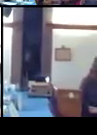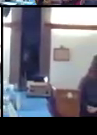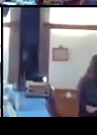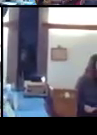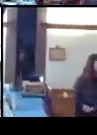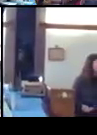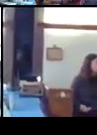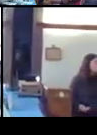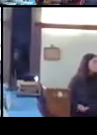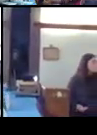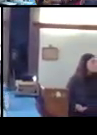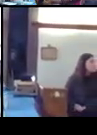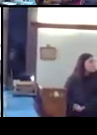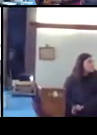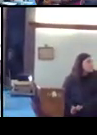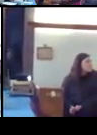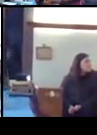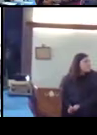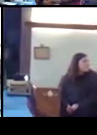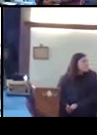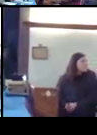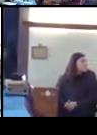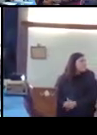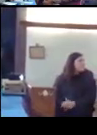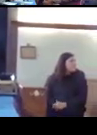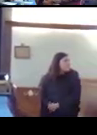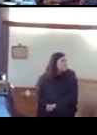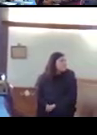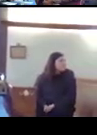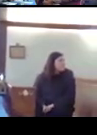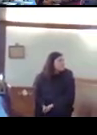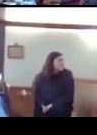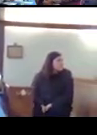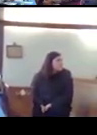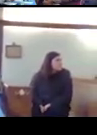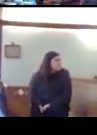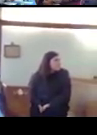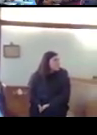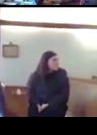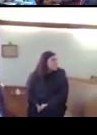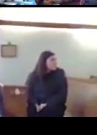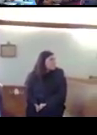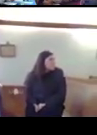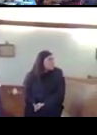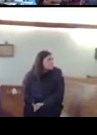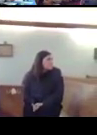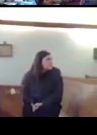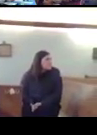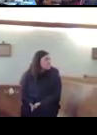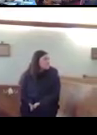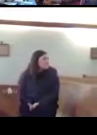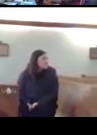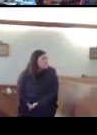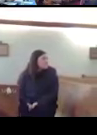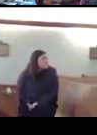I would just first like to say, this is my first time attending one of these meetings and, here with someone